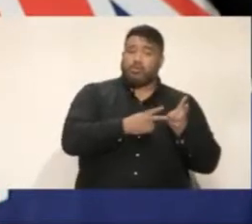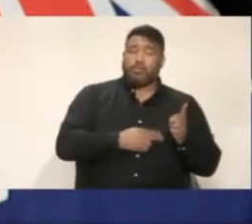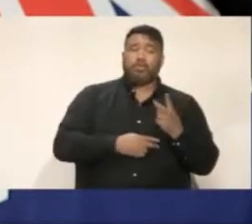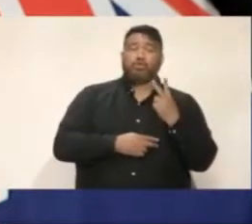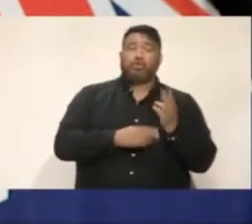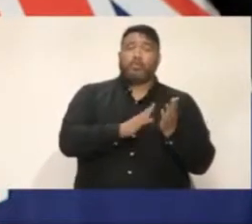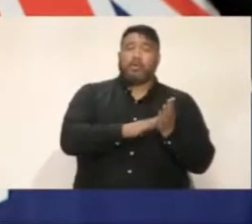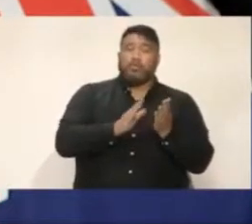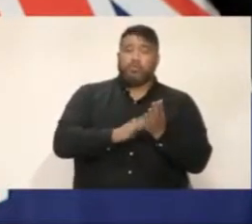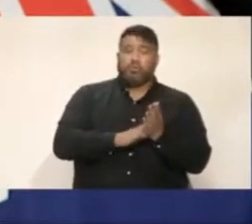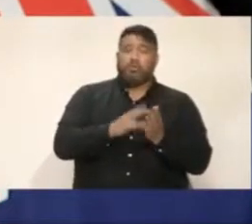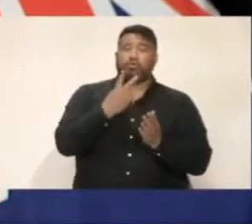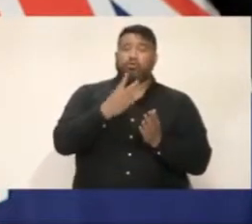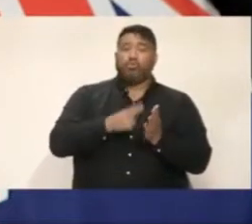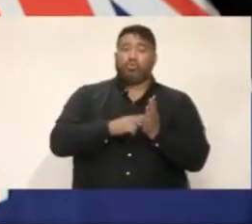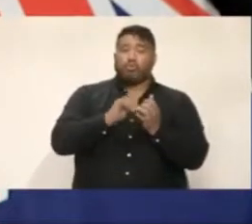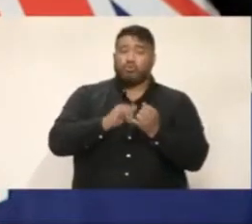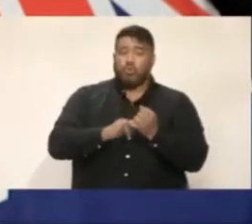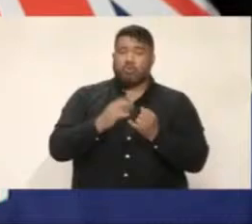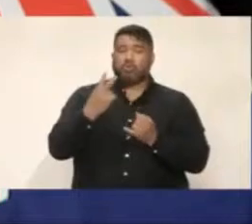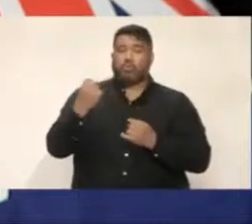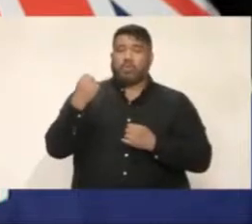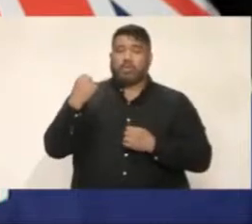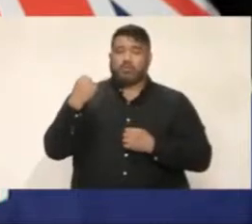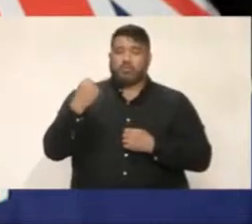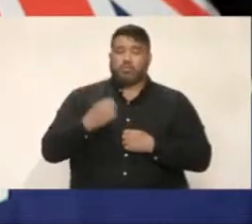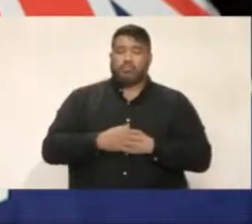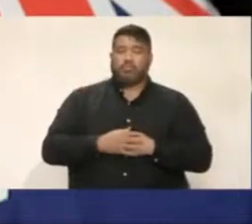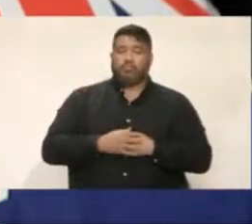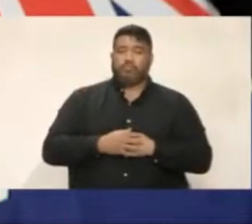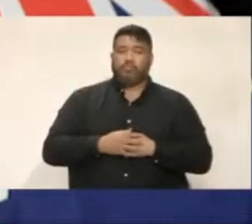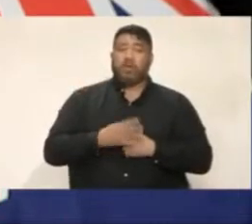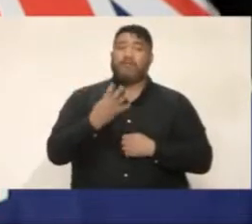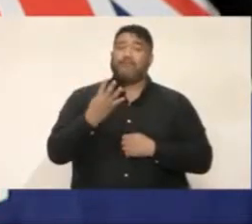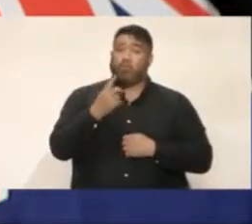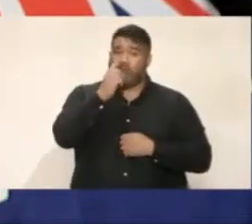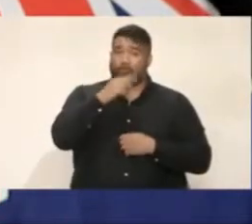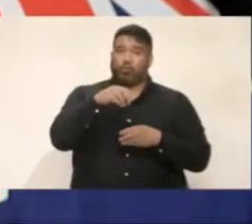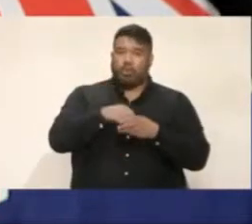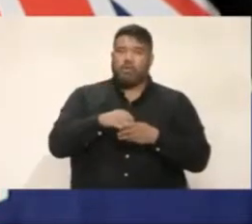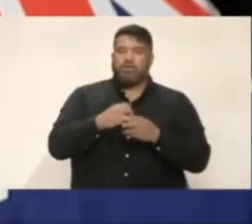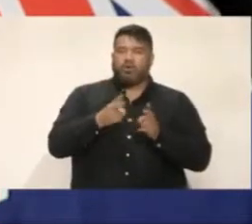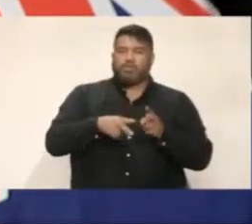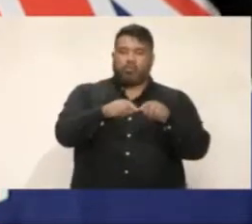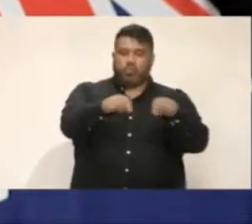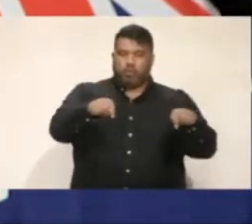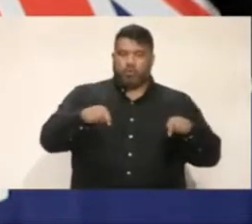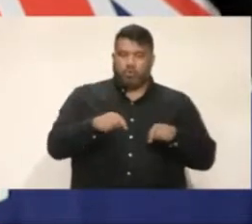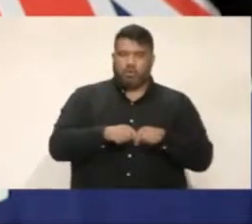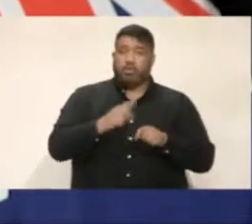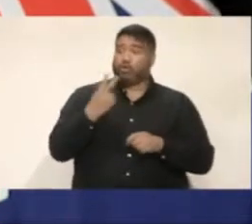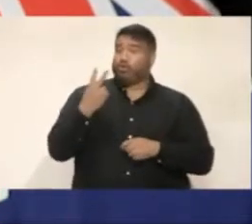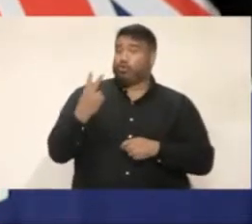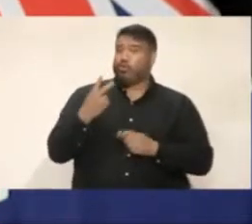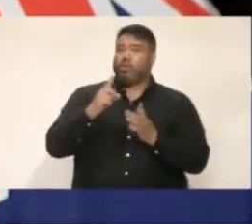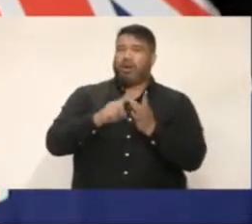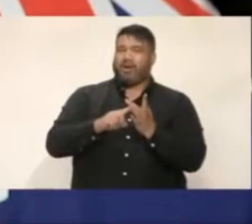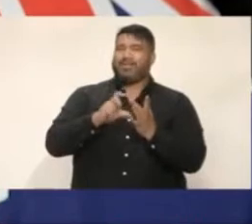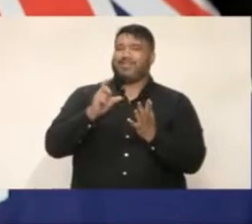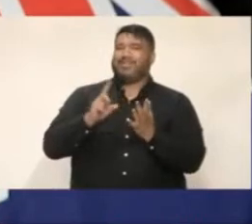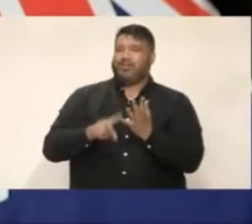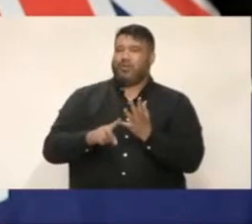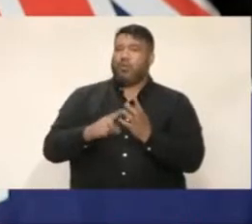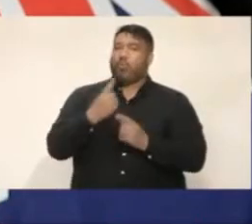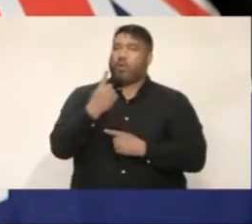North Shore Hospital and 2 in Waikato Hospital. 4 of these are on a ward and 2 are in ICU 1 in each of Middlemore